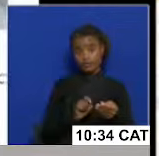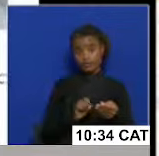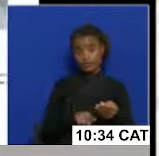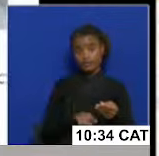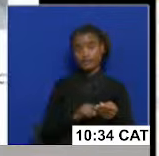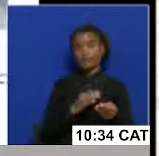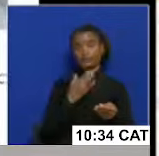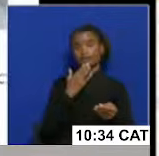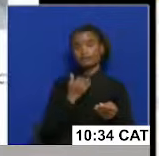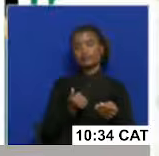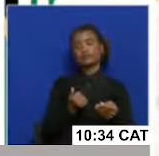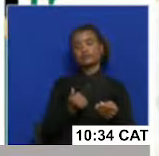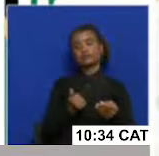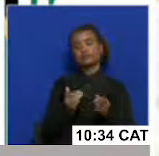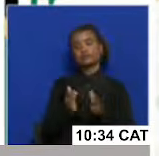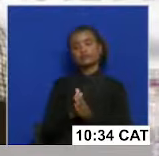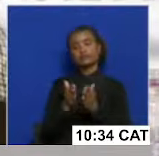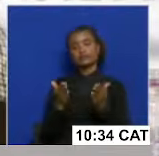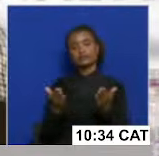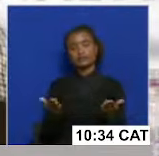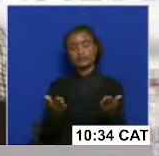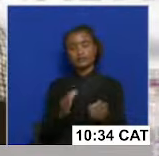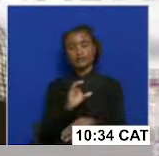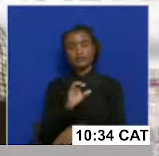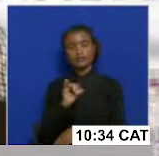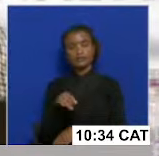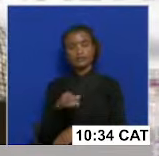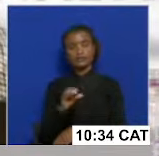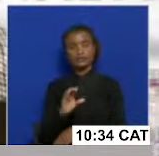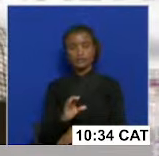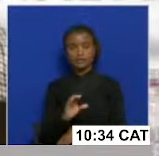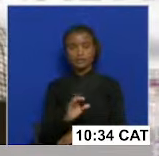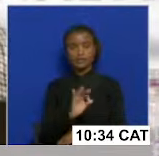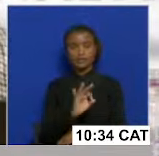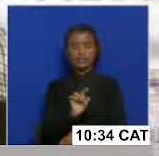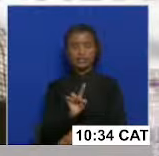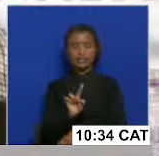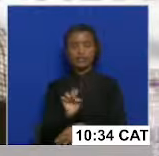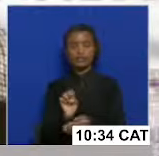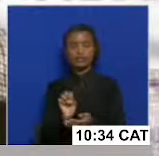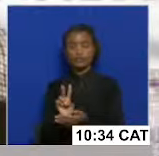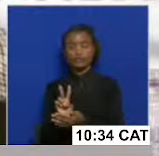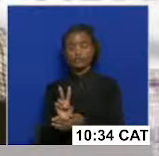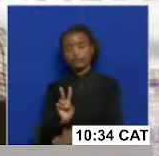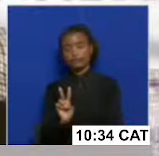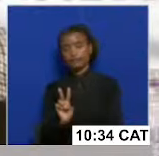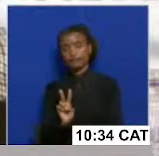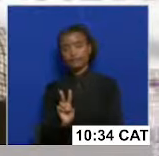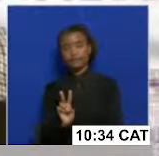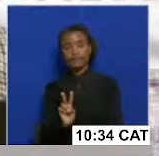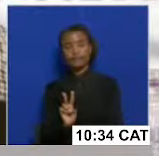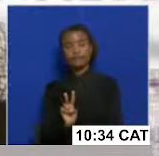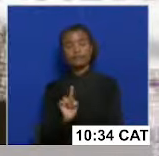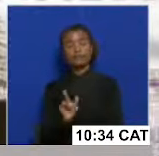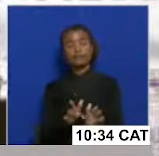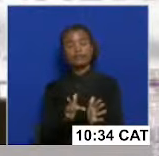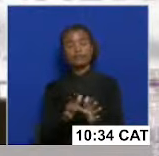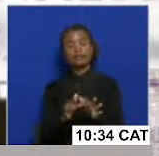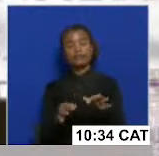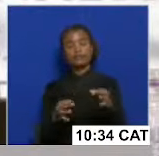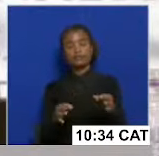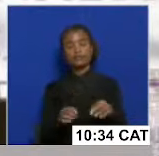turn to CJC 3112. It would be on page 16.